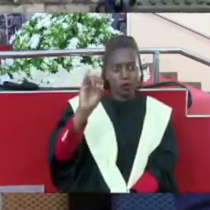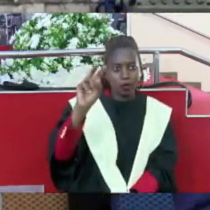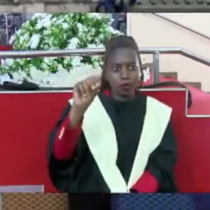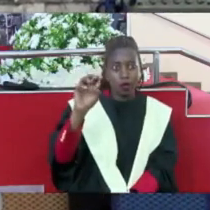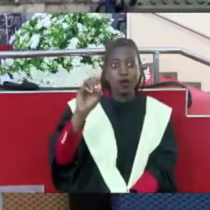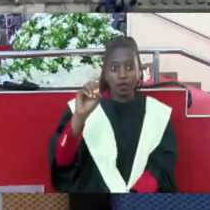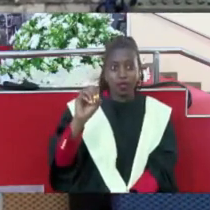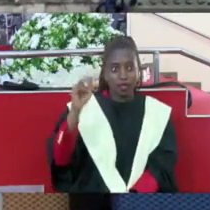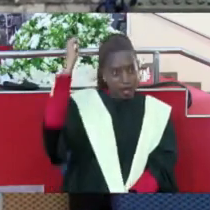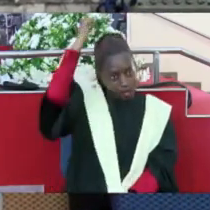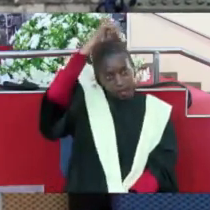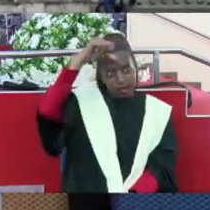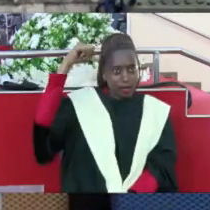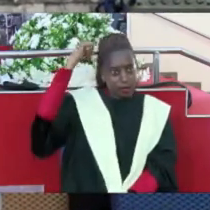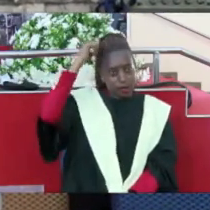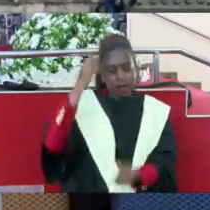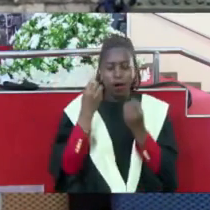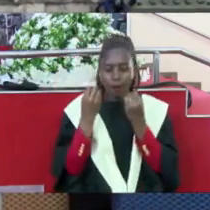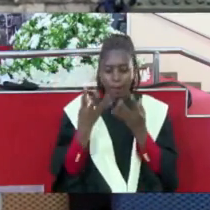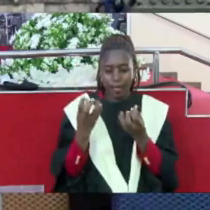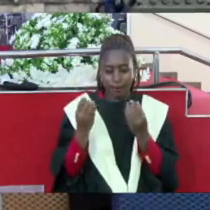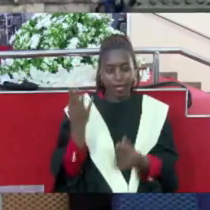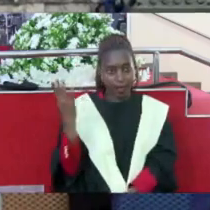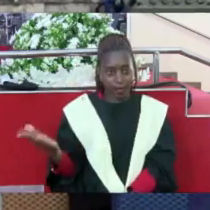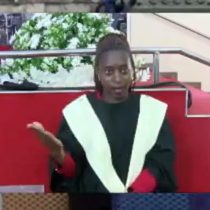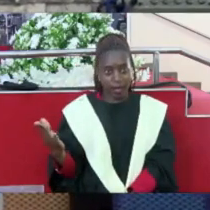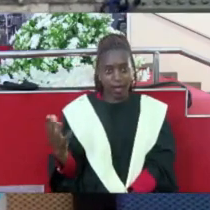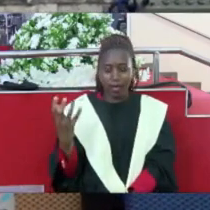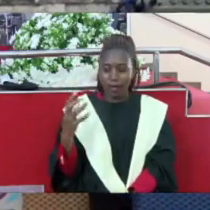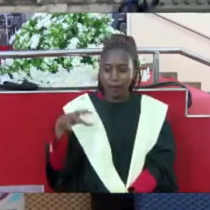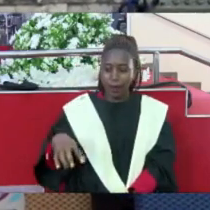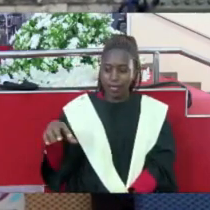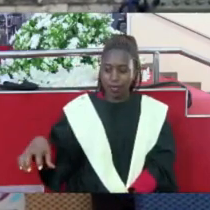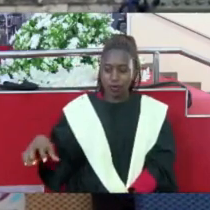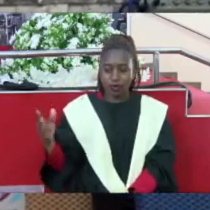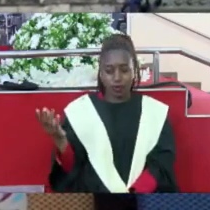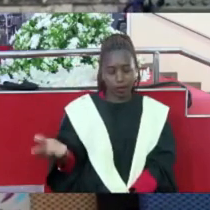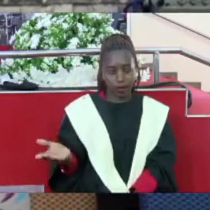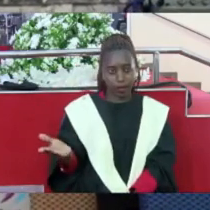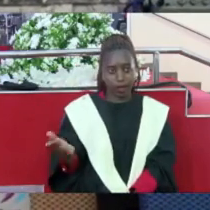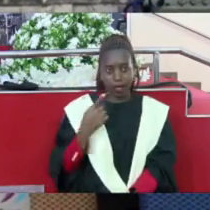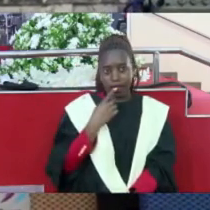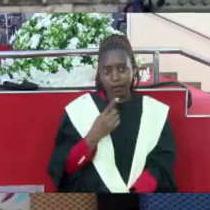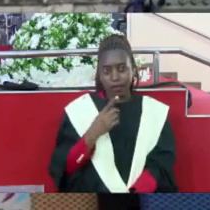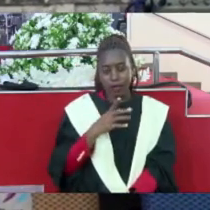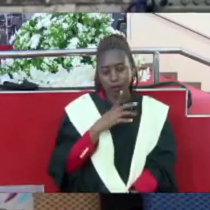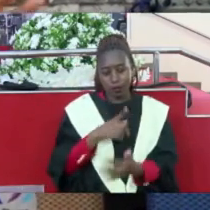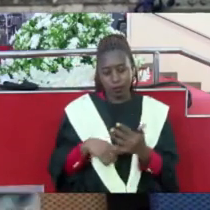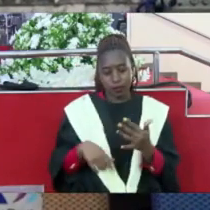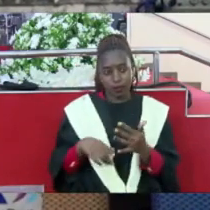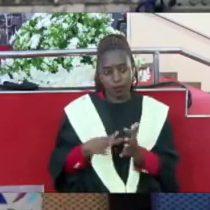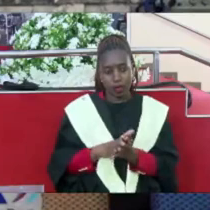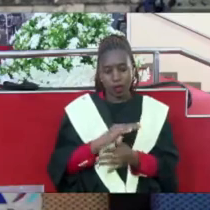They will not use them. Kwa sababu walikuwa wameokoka. Because they were born again. Ndio walituambia. That is what they told us. Na sisi sote tulikuwa